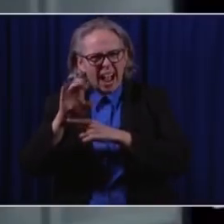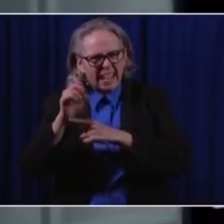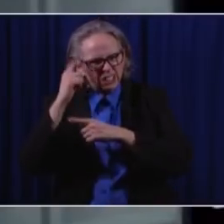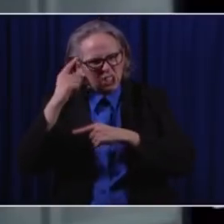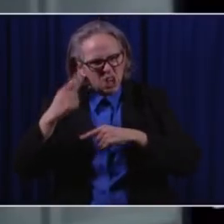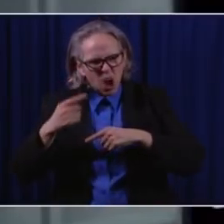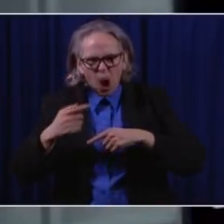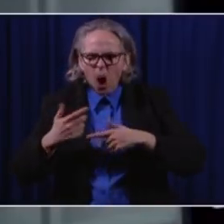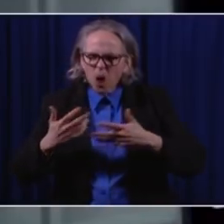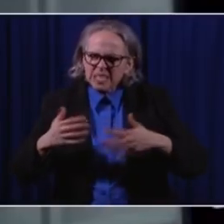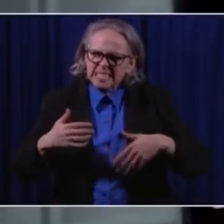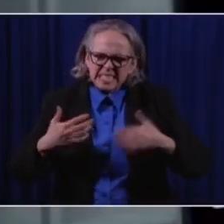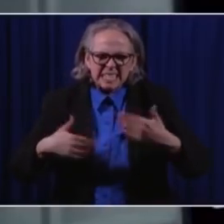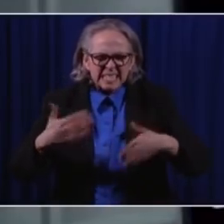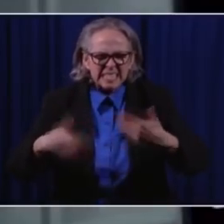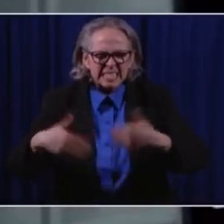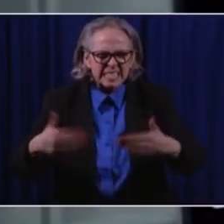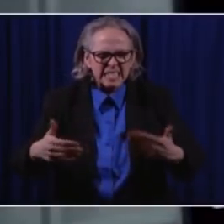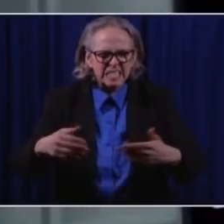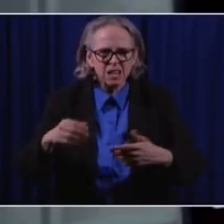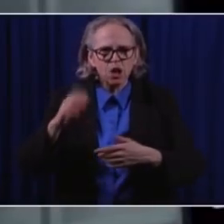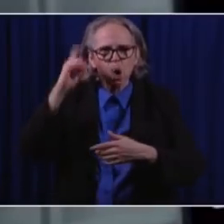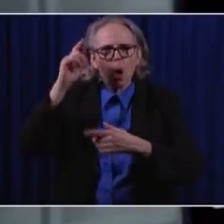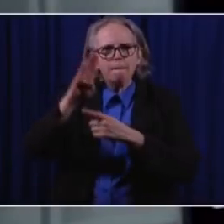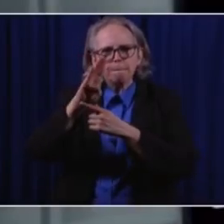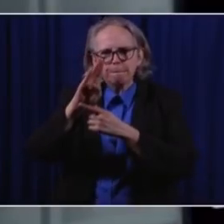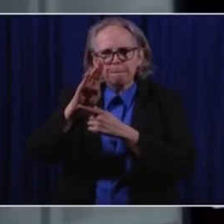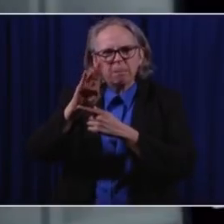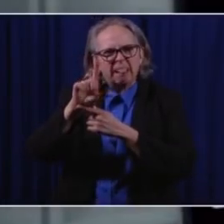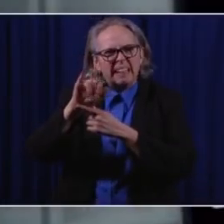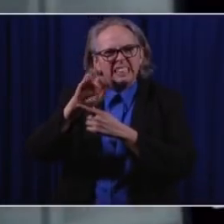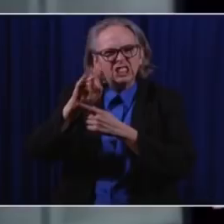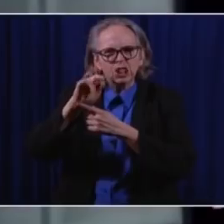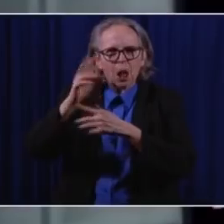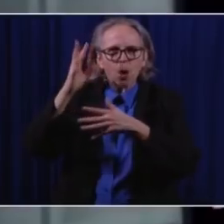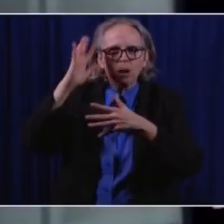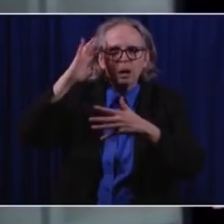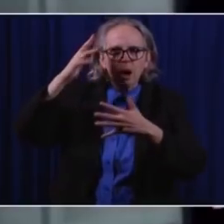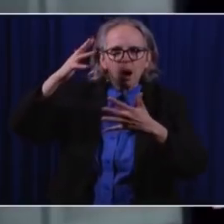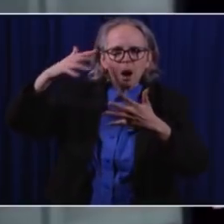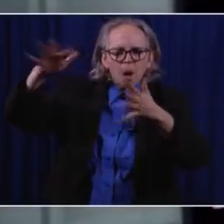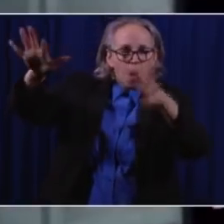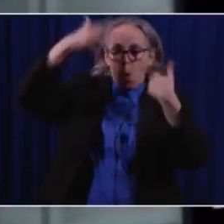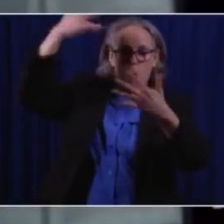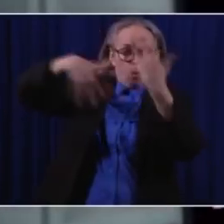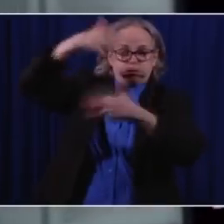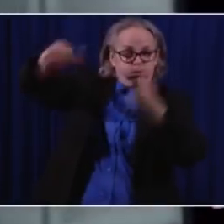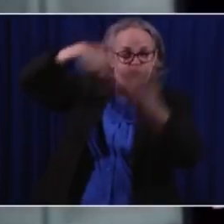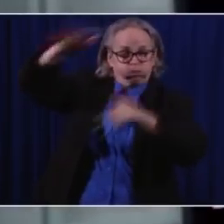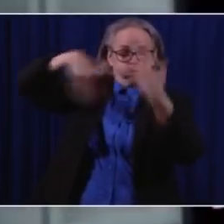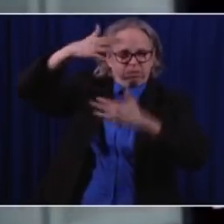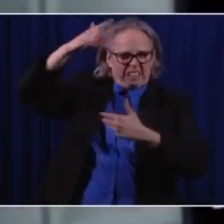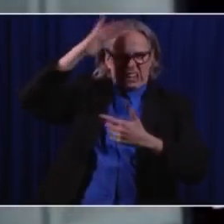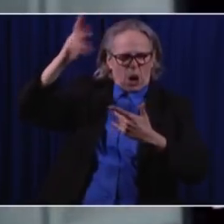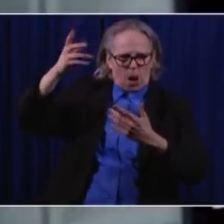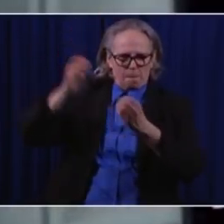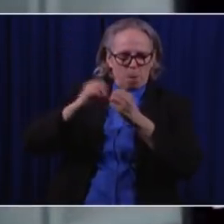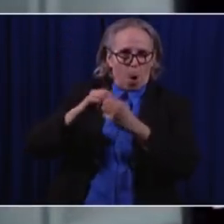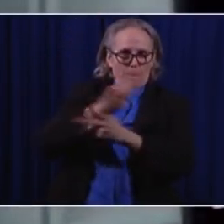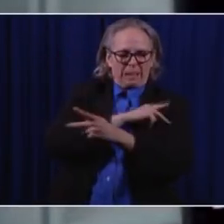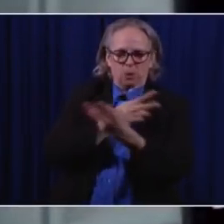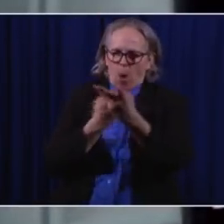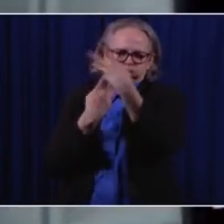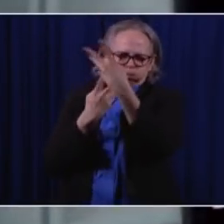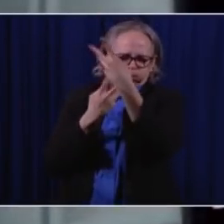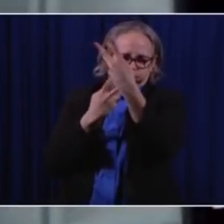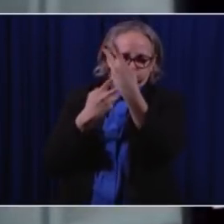There is a tidal wave coming. Our numbers are supporting that. We've had, you know, a high influx of patients that definitely support what